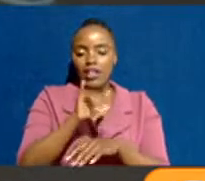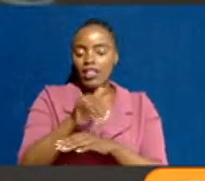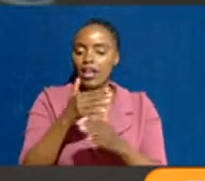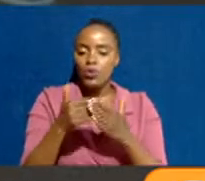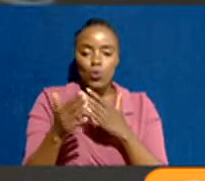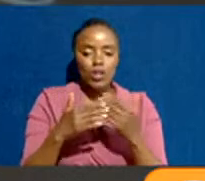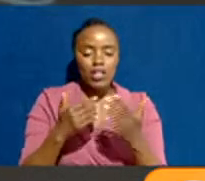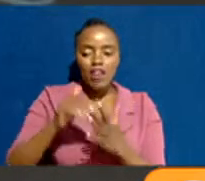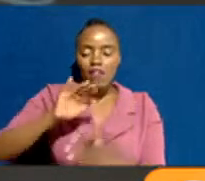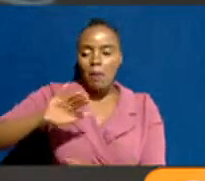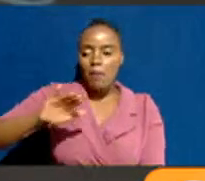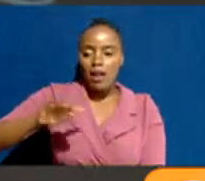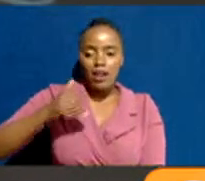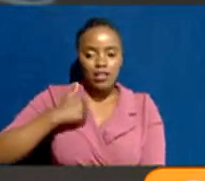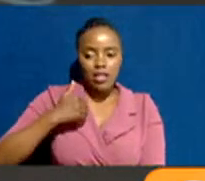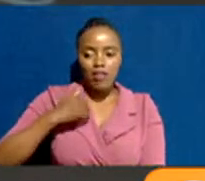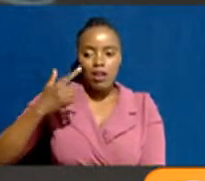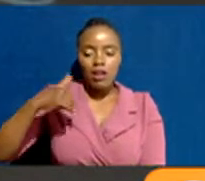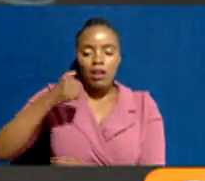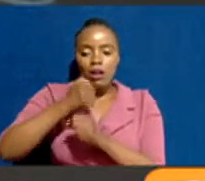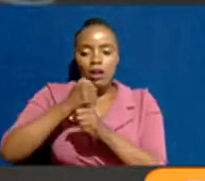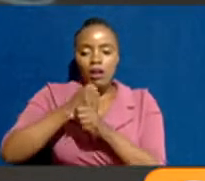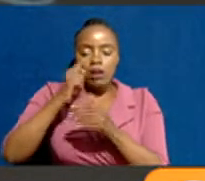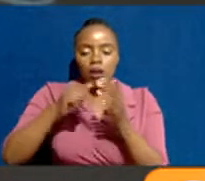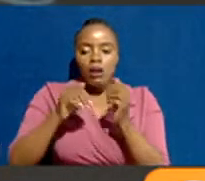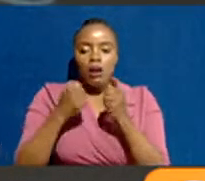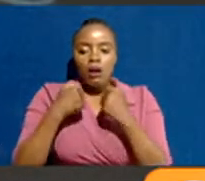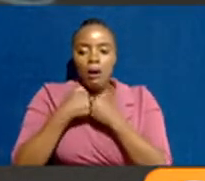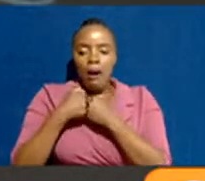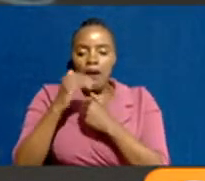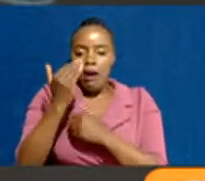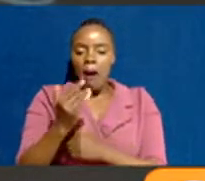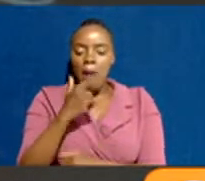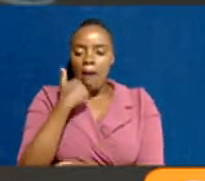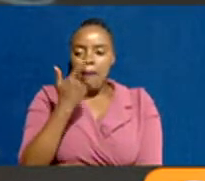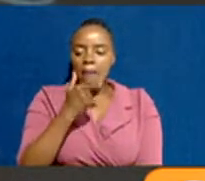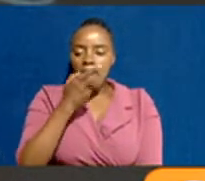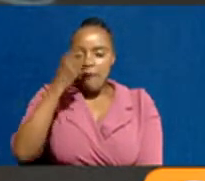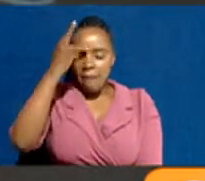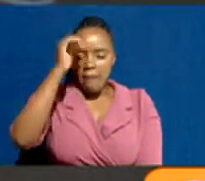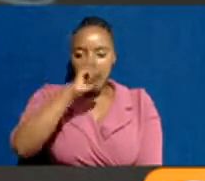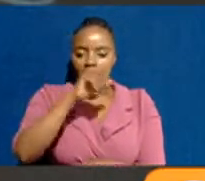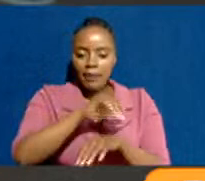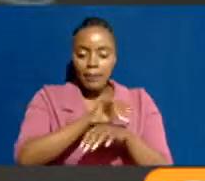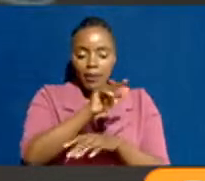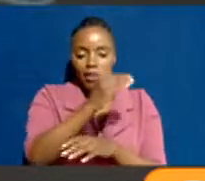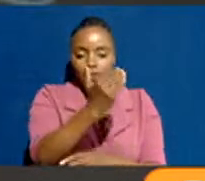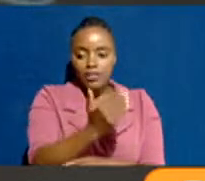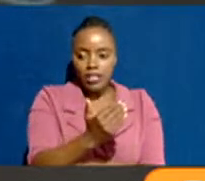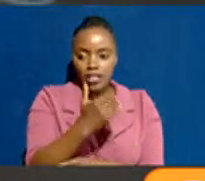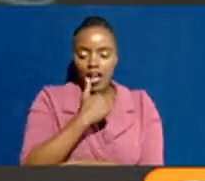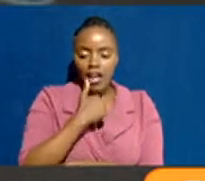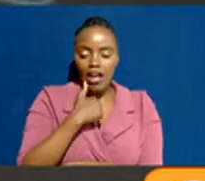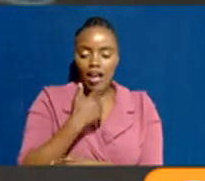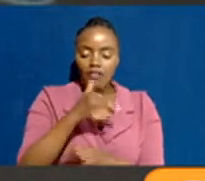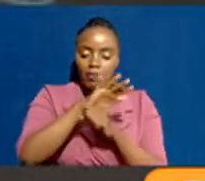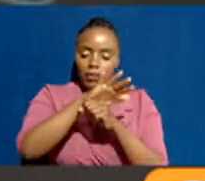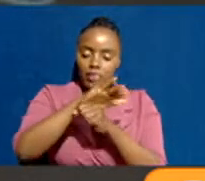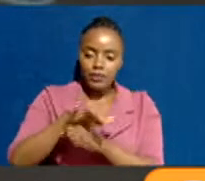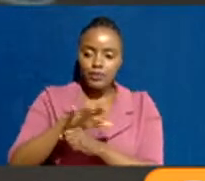whatever remains. What are we going to do with a child whose parents can't afford so that that child is not